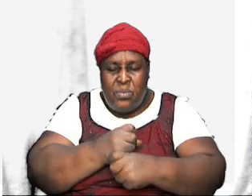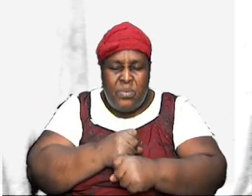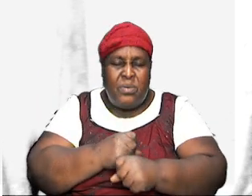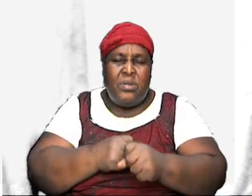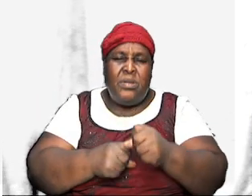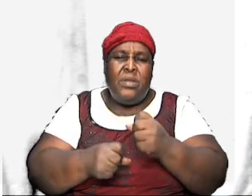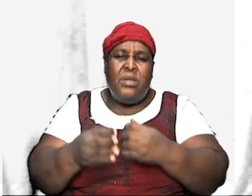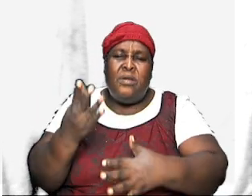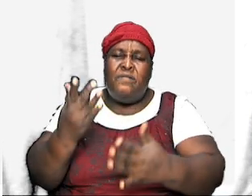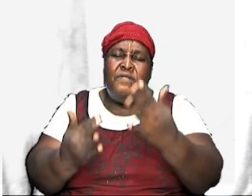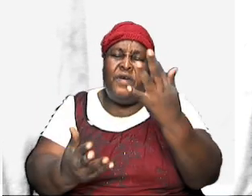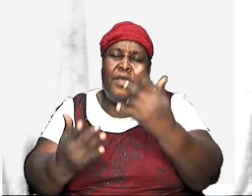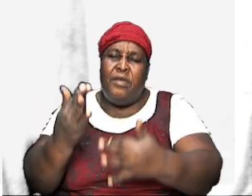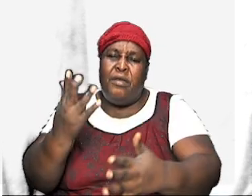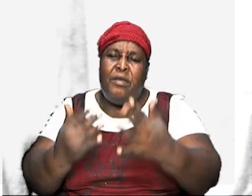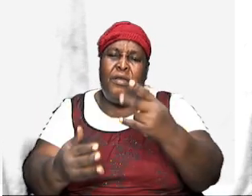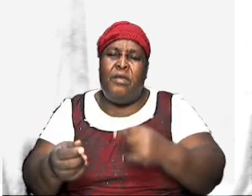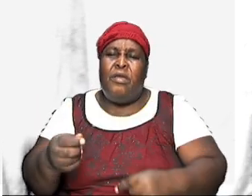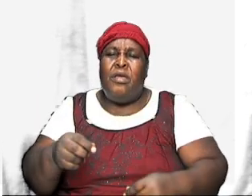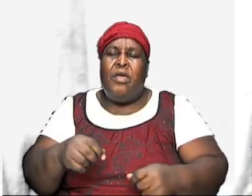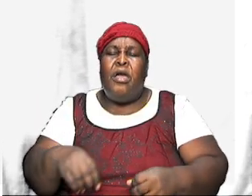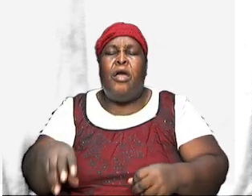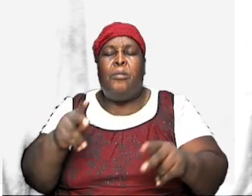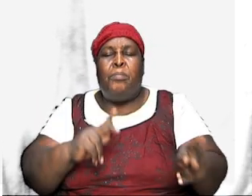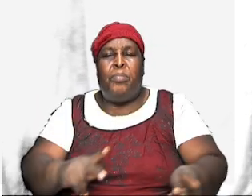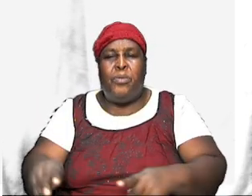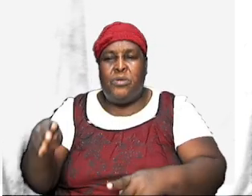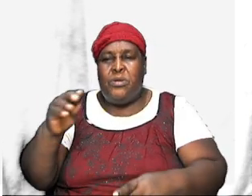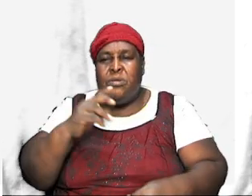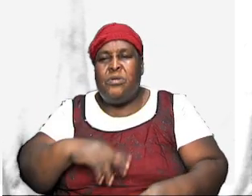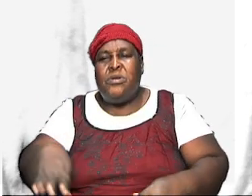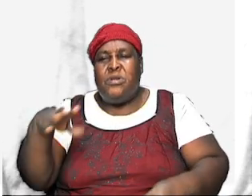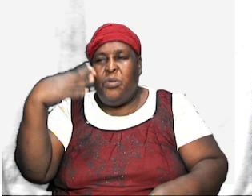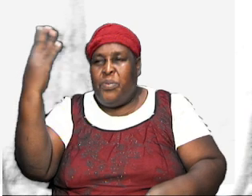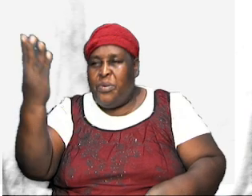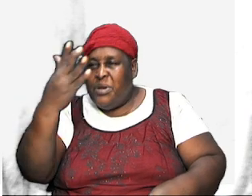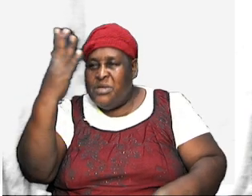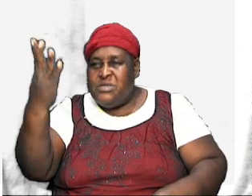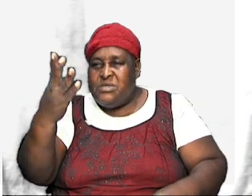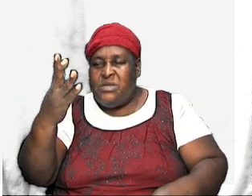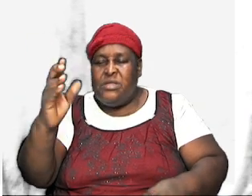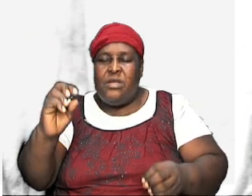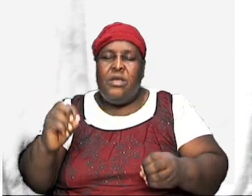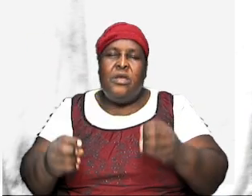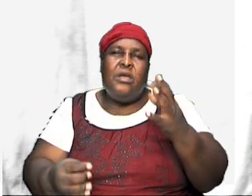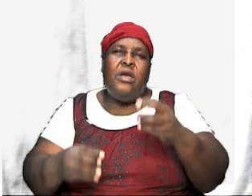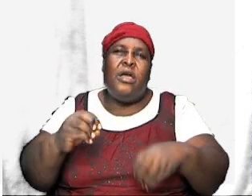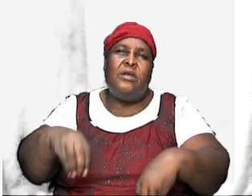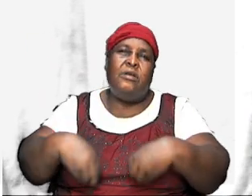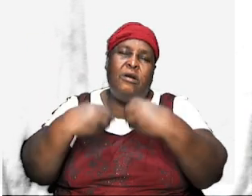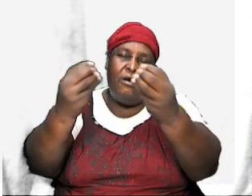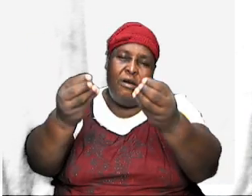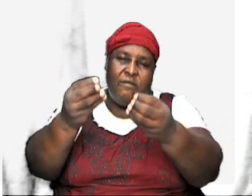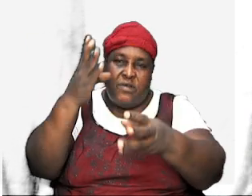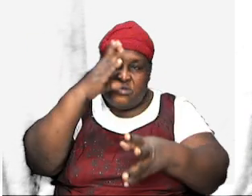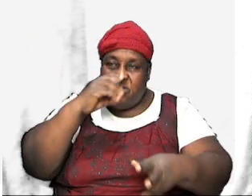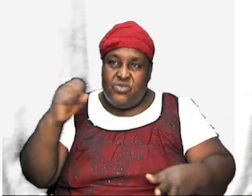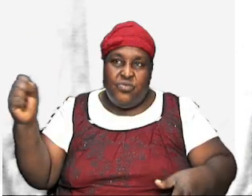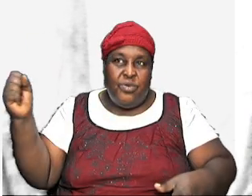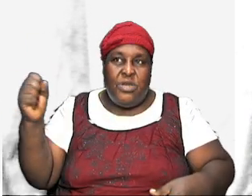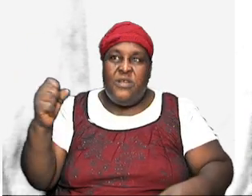fire therein, and put incense thereon, and offered strange fire before the Lord, which